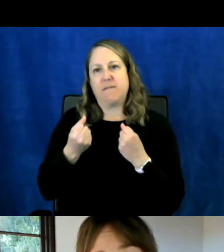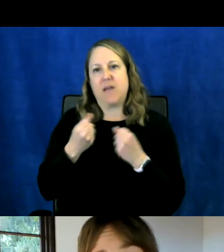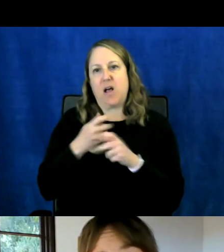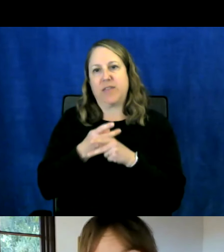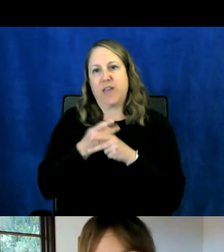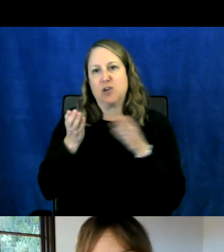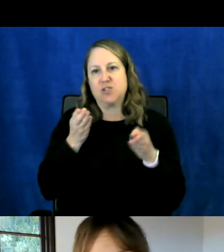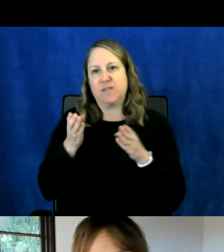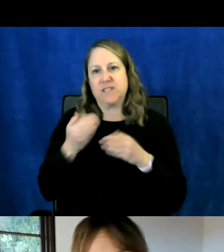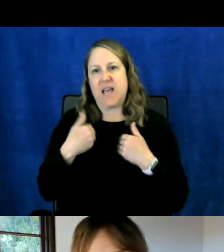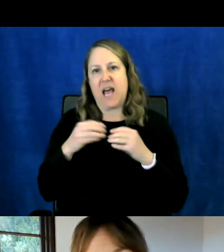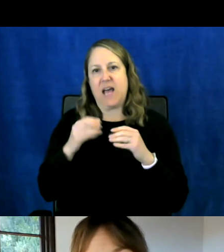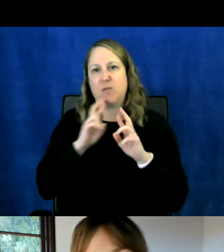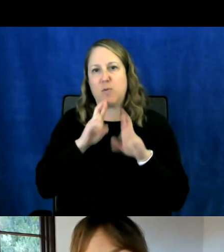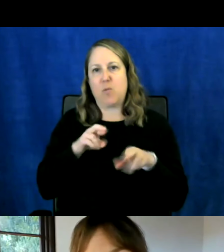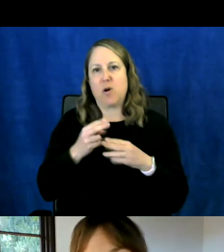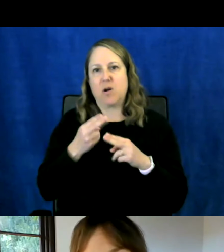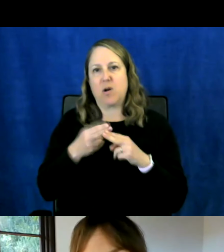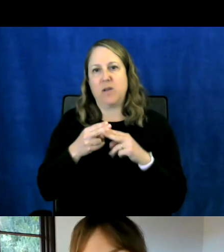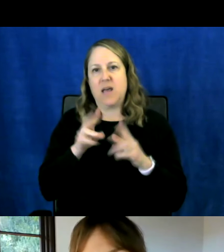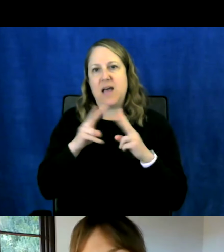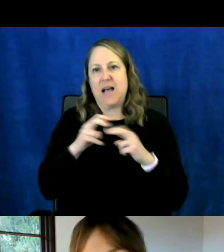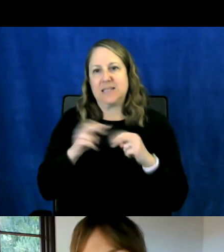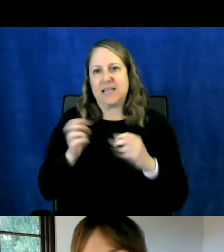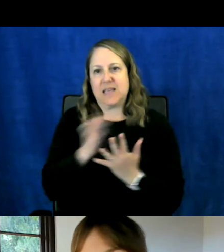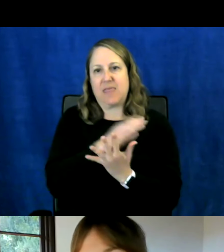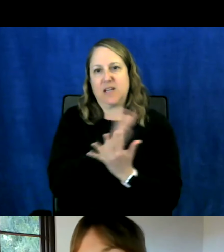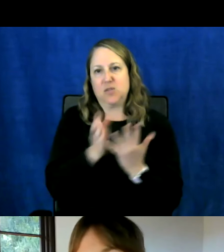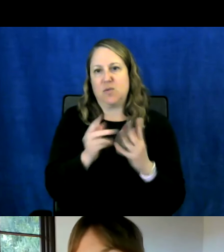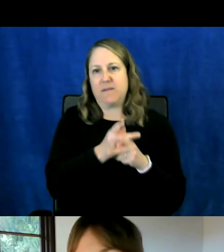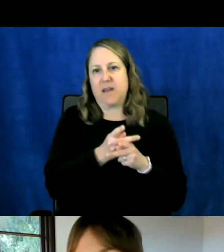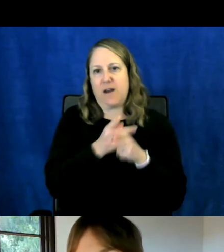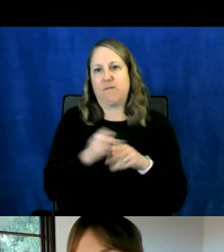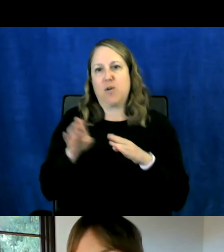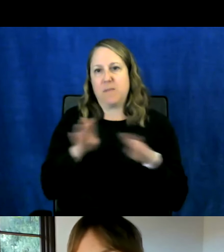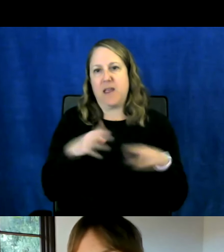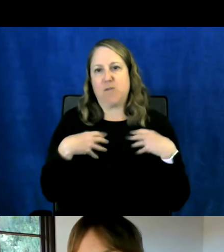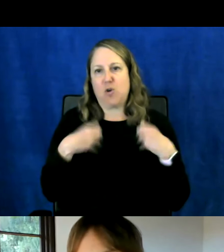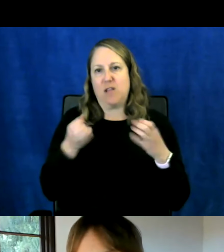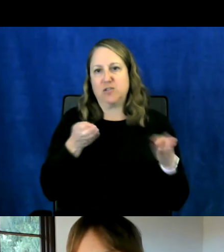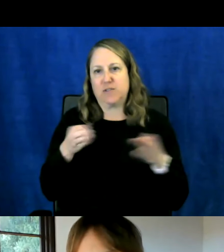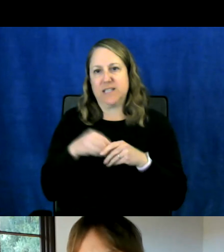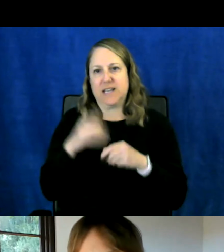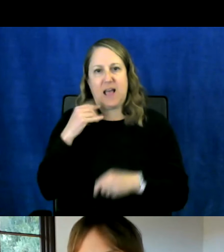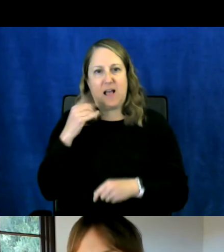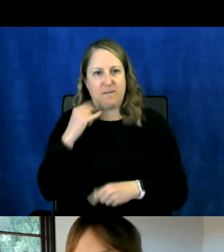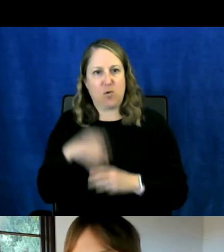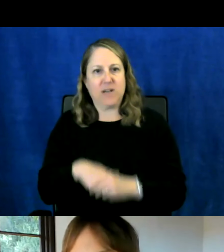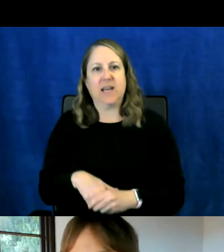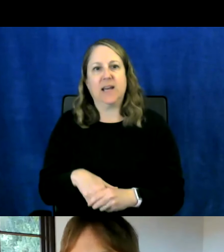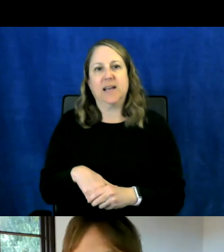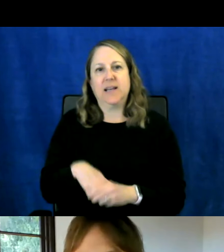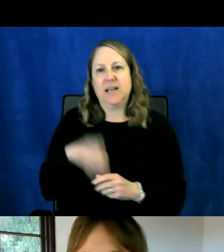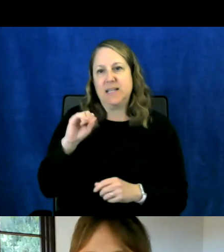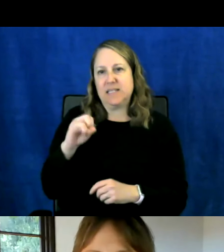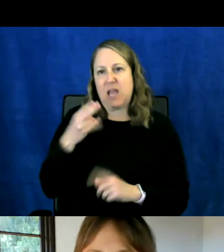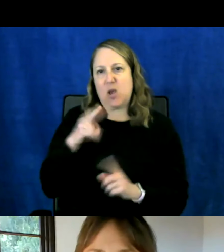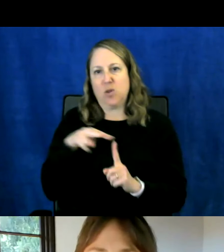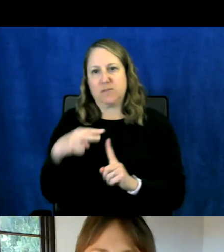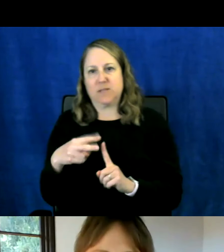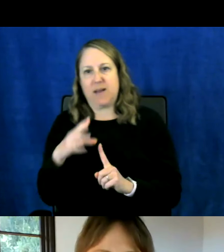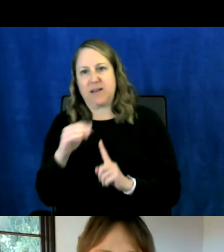report called Assessing the Continuum of Care for Behavioral Health Services in California, Data, Stakeholder Perspectives, and Implications. And I